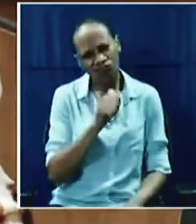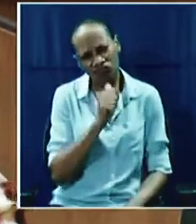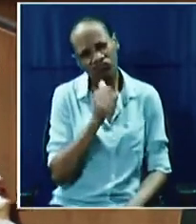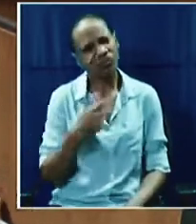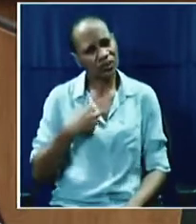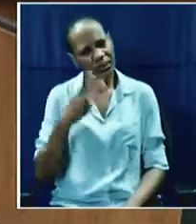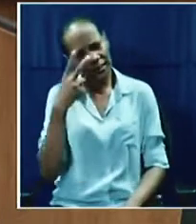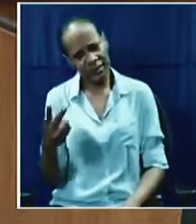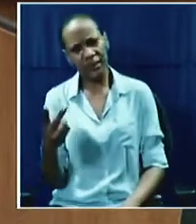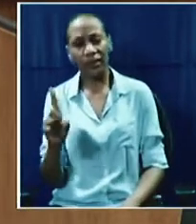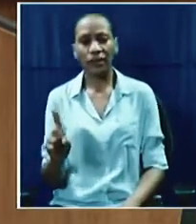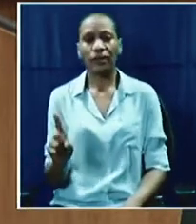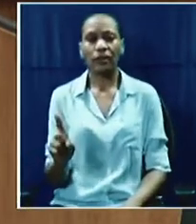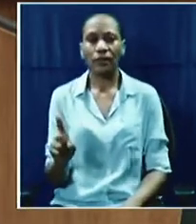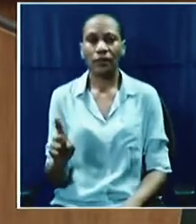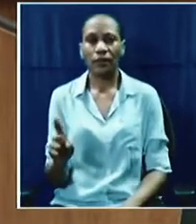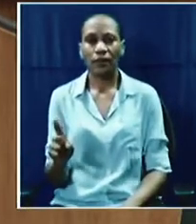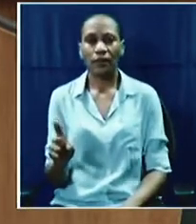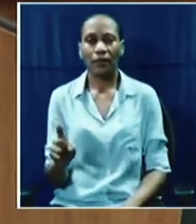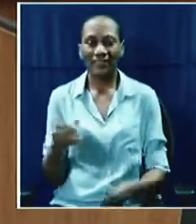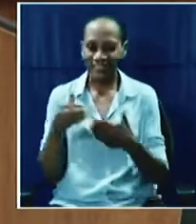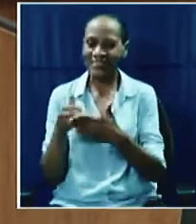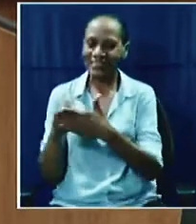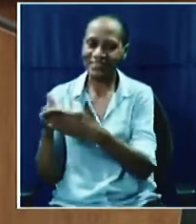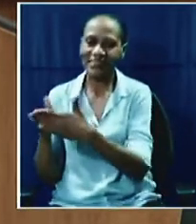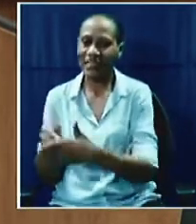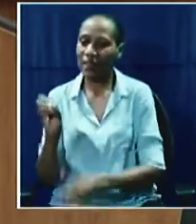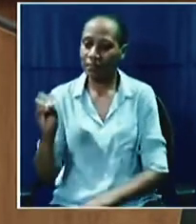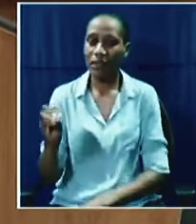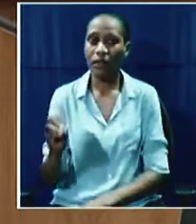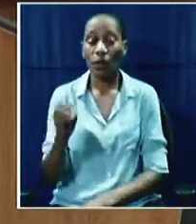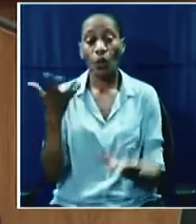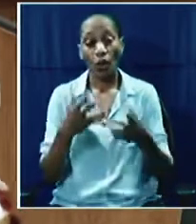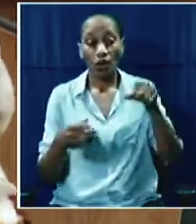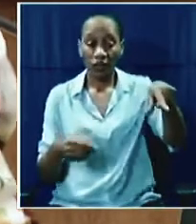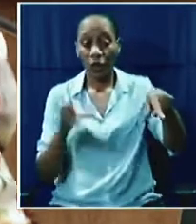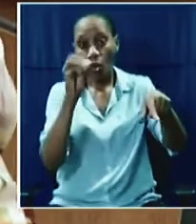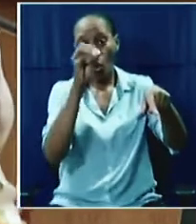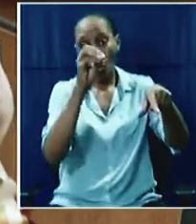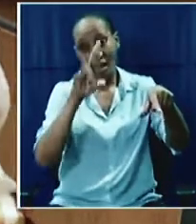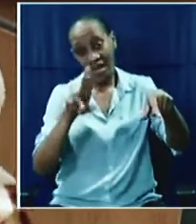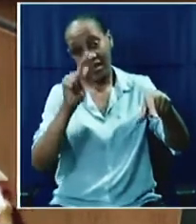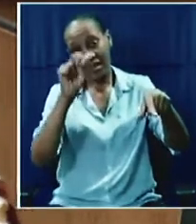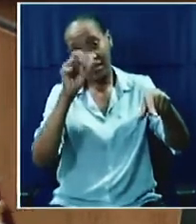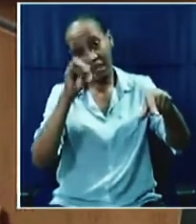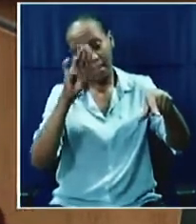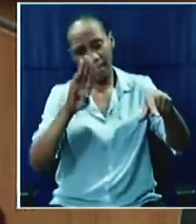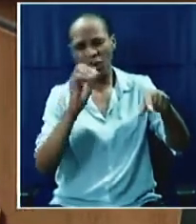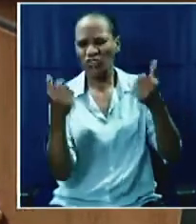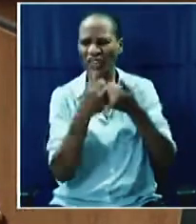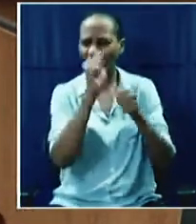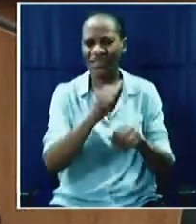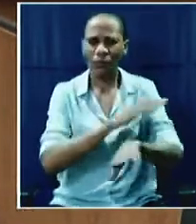also observe that the backlogs, especially at OR, whether they are water, housing,